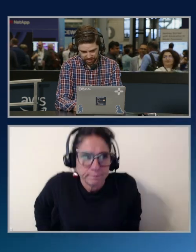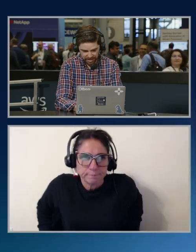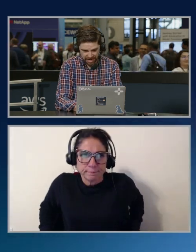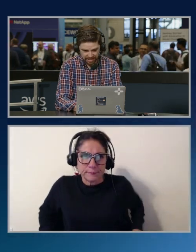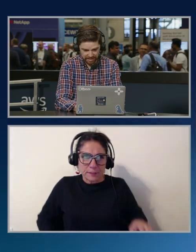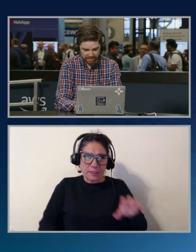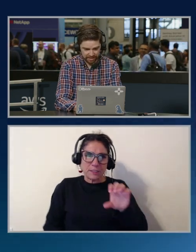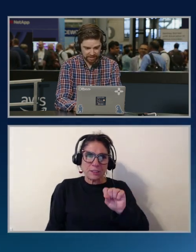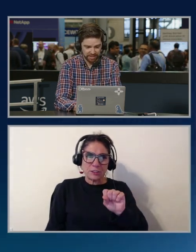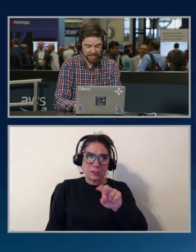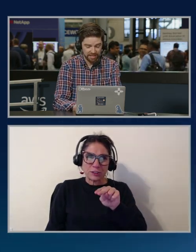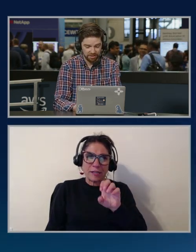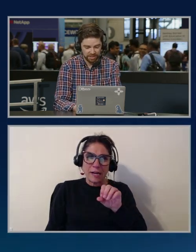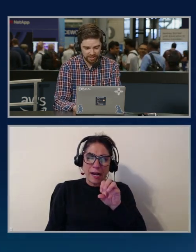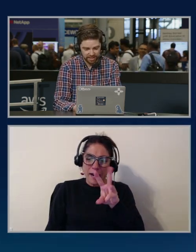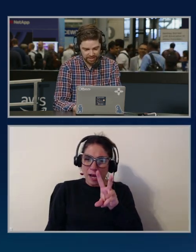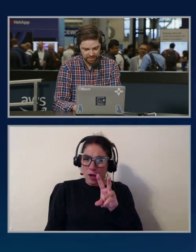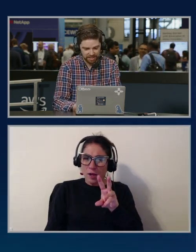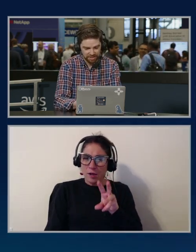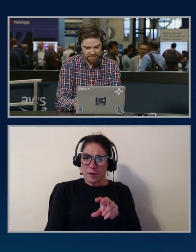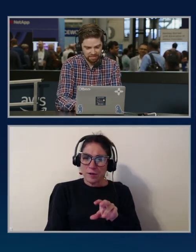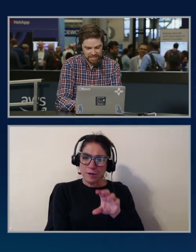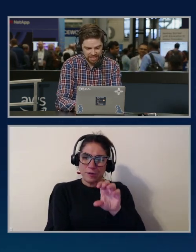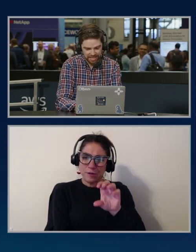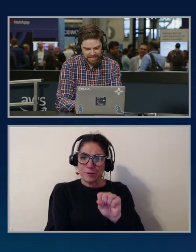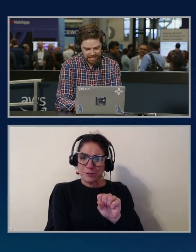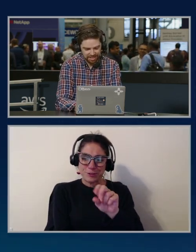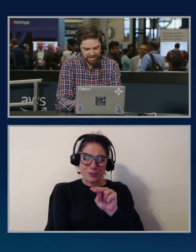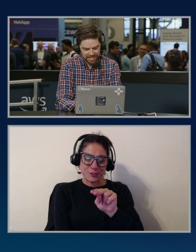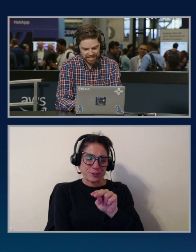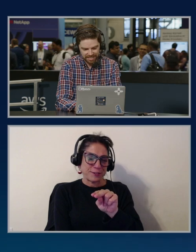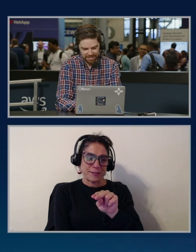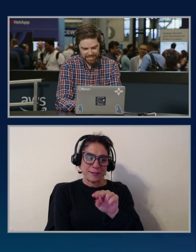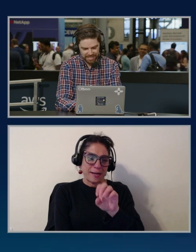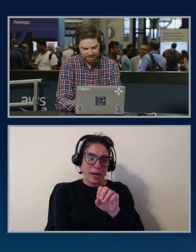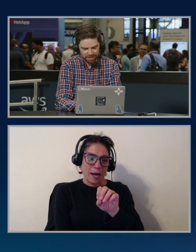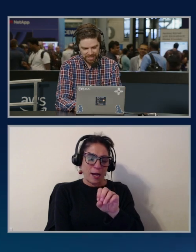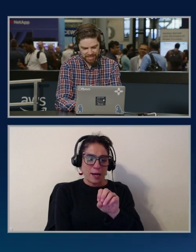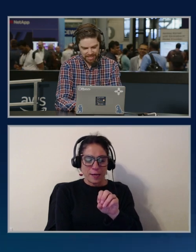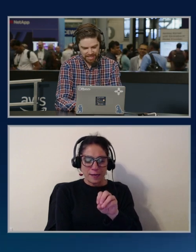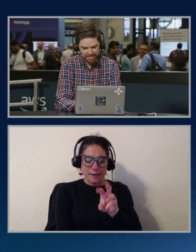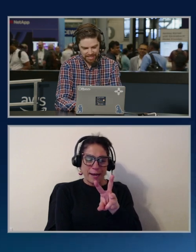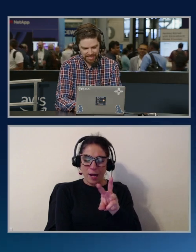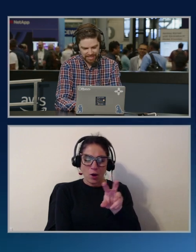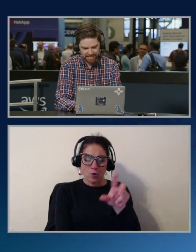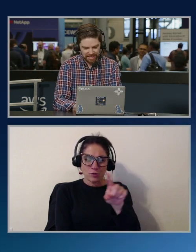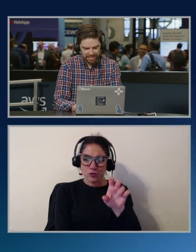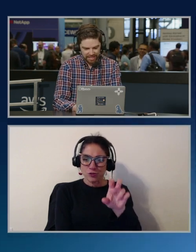Schnauzer stack. It's a tongue twister. I don't even know if I'm writing that correctly, but